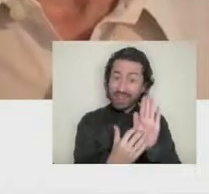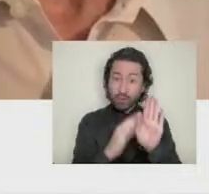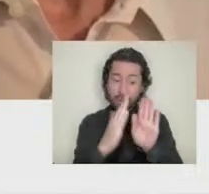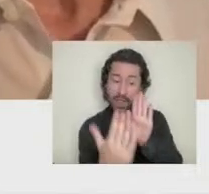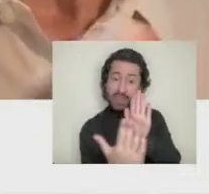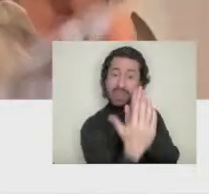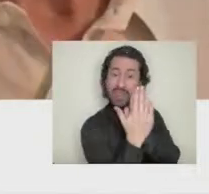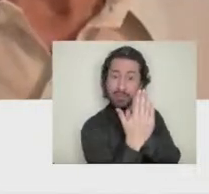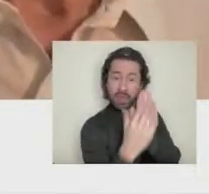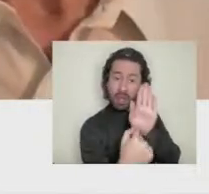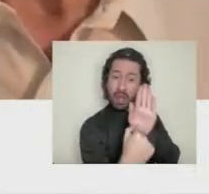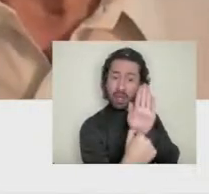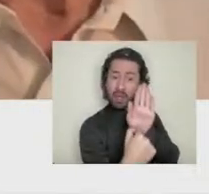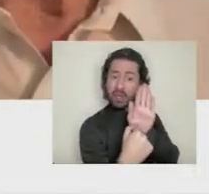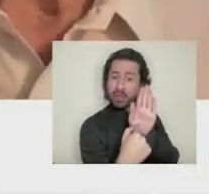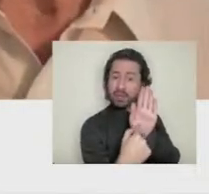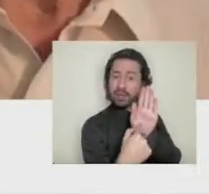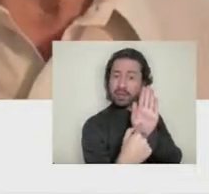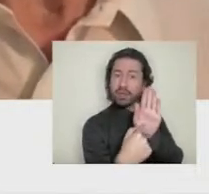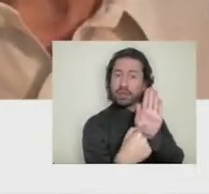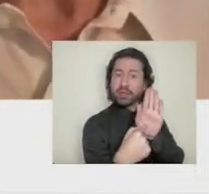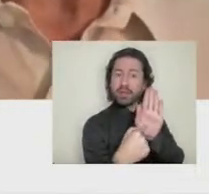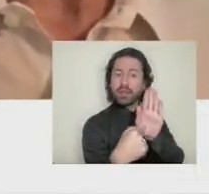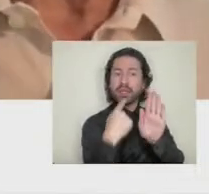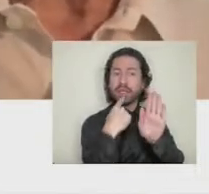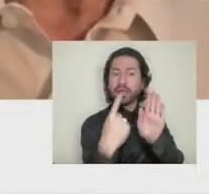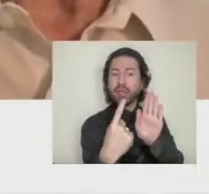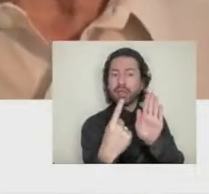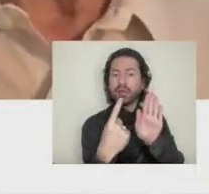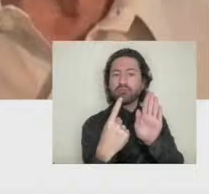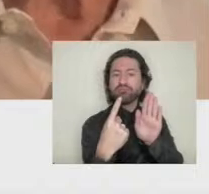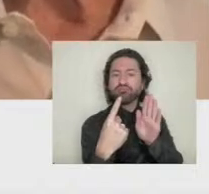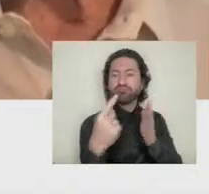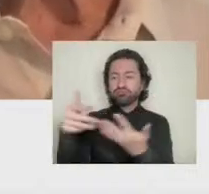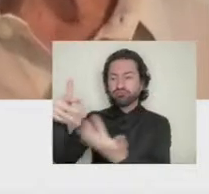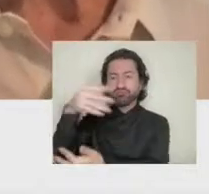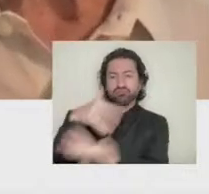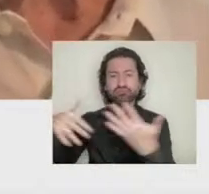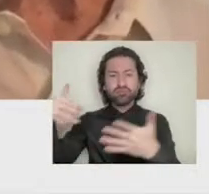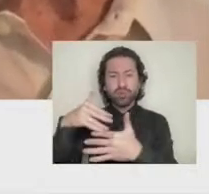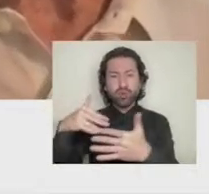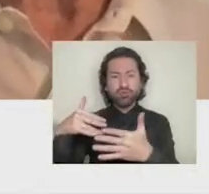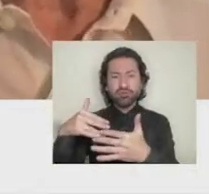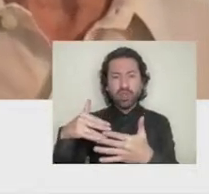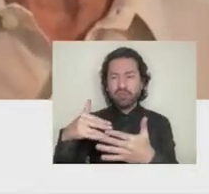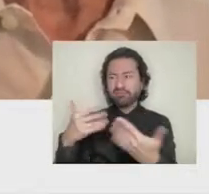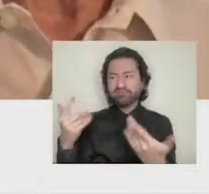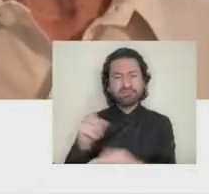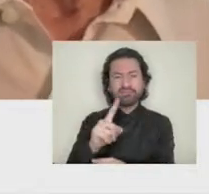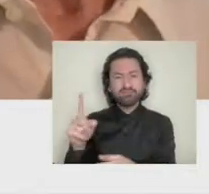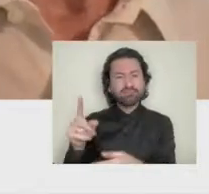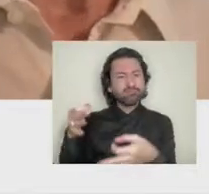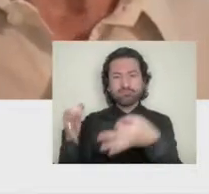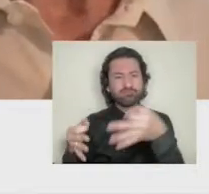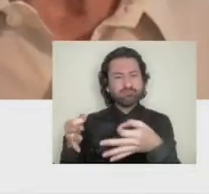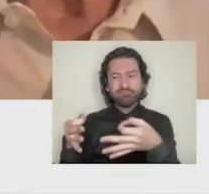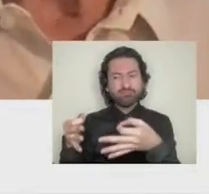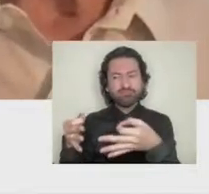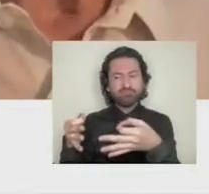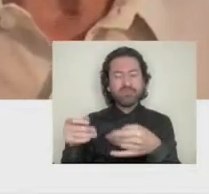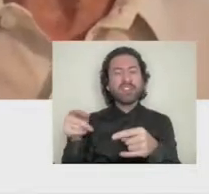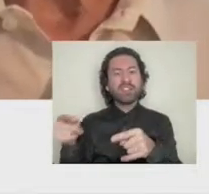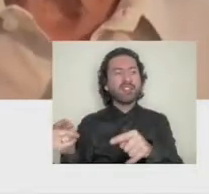This comes from one of the regional reports we did. We've done it for the European region, for